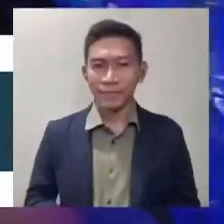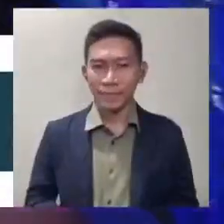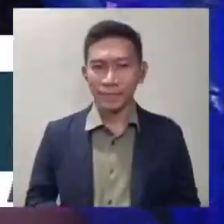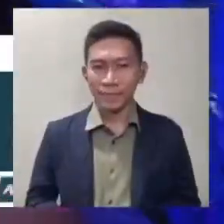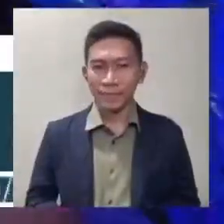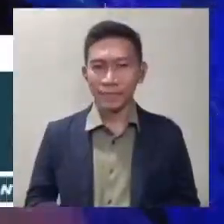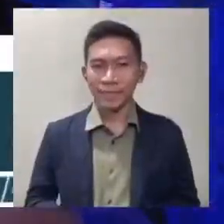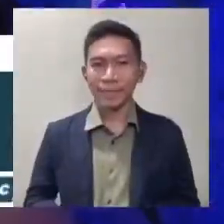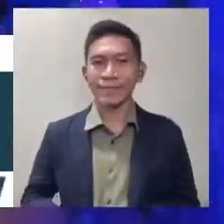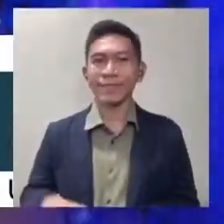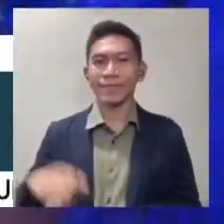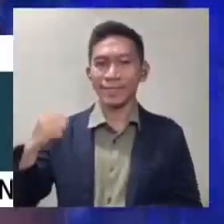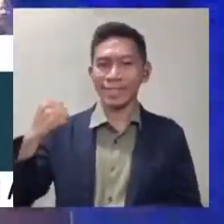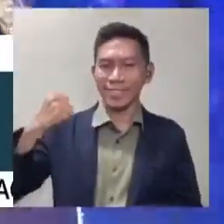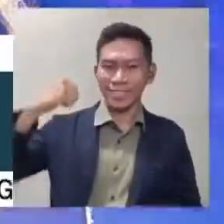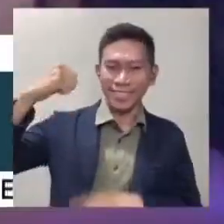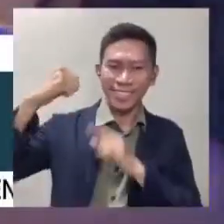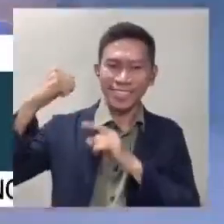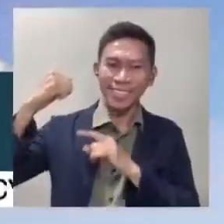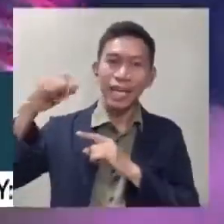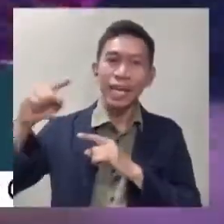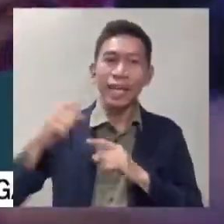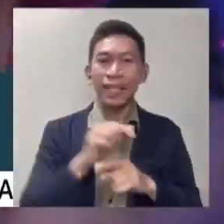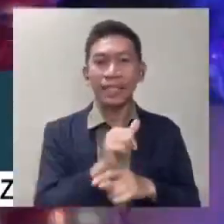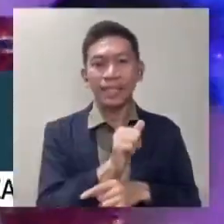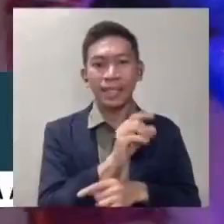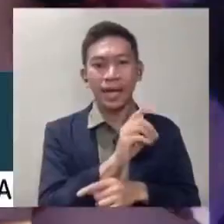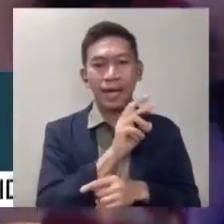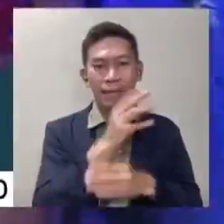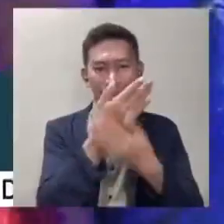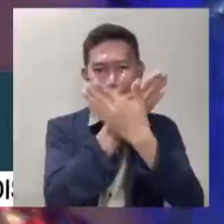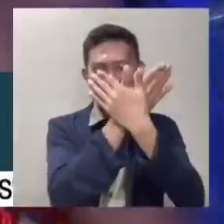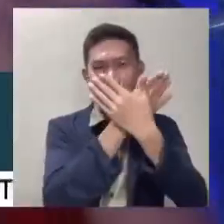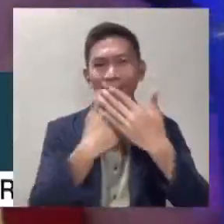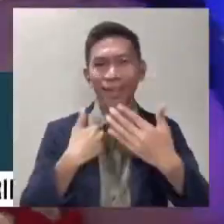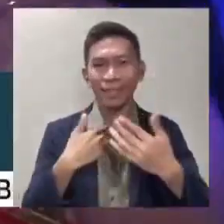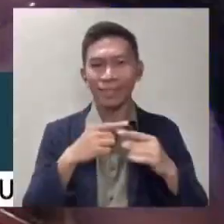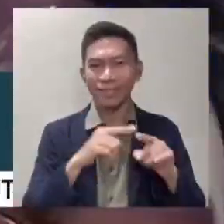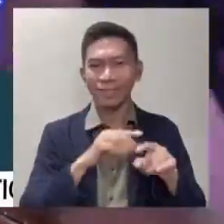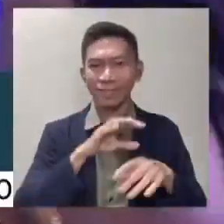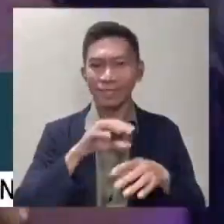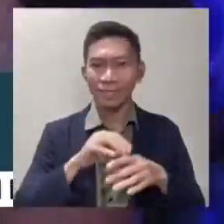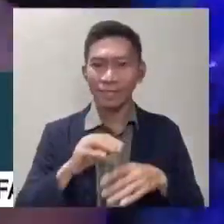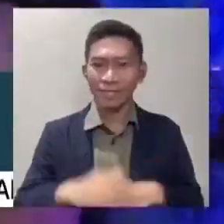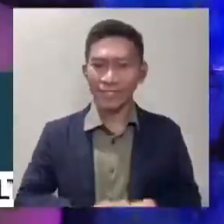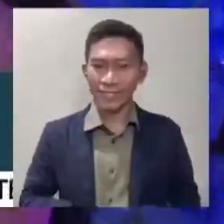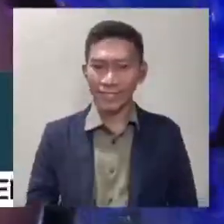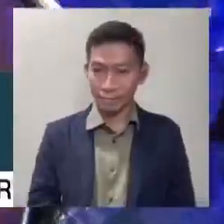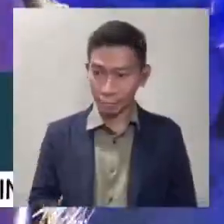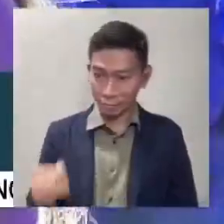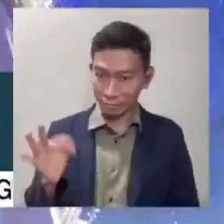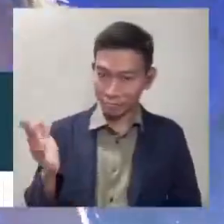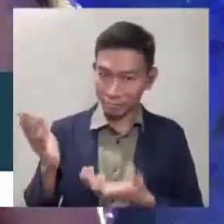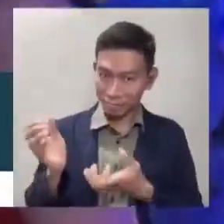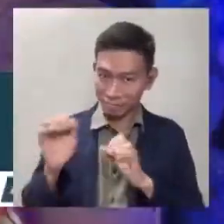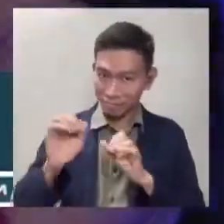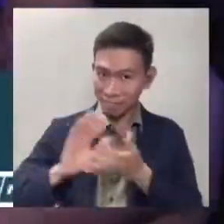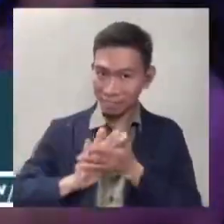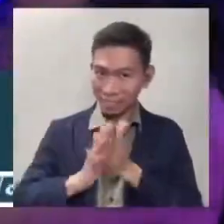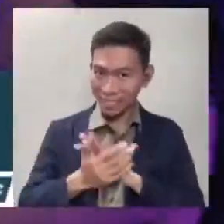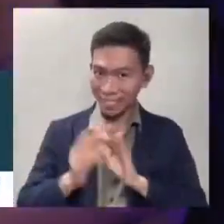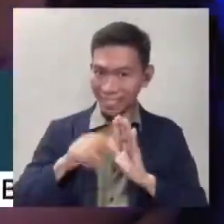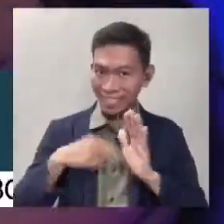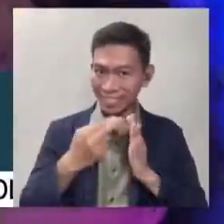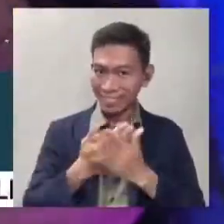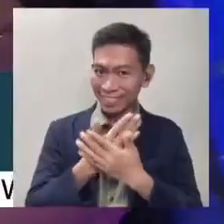came as the one and only Darna. Sakaling ma-offer ka ng Darna. Are you na. Oh my God! I don't